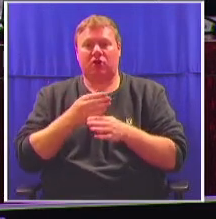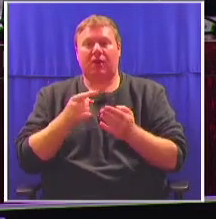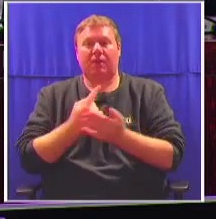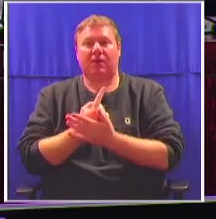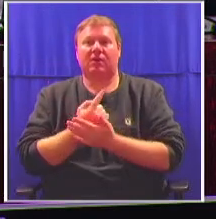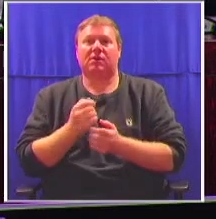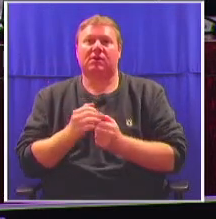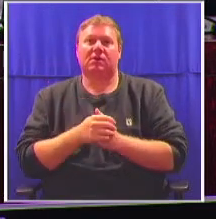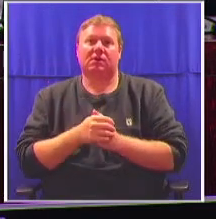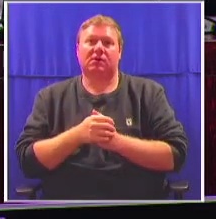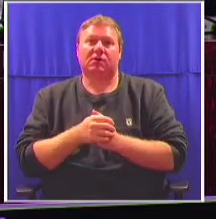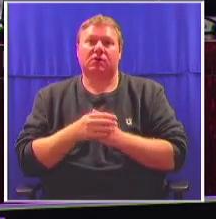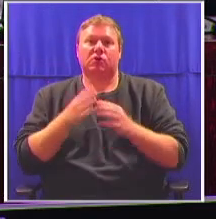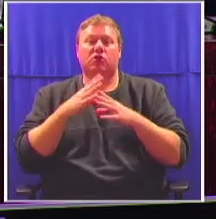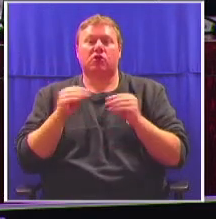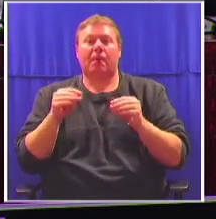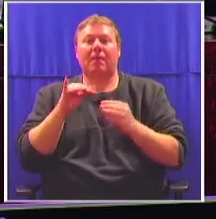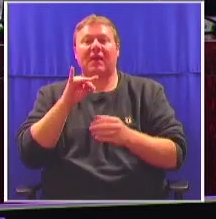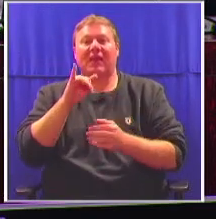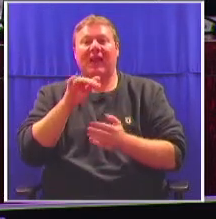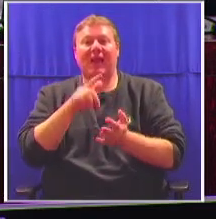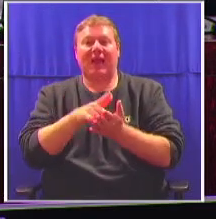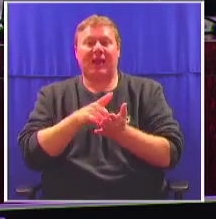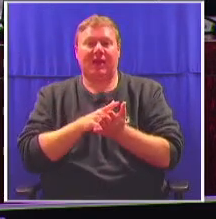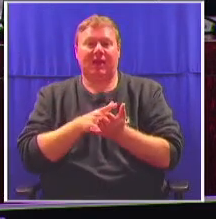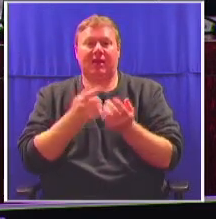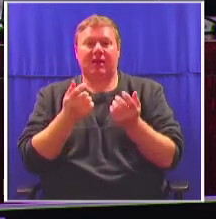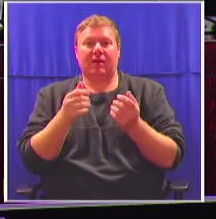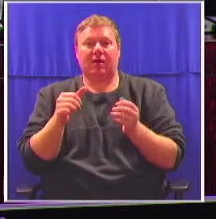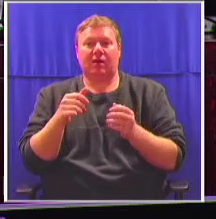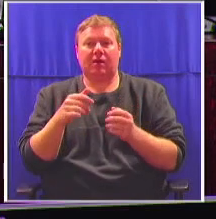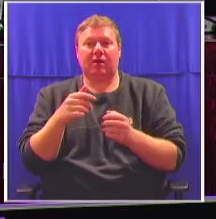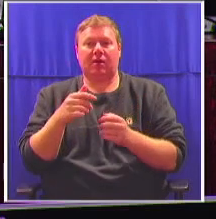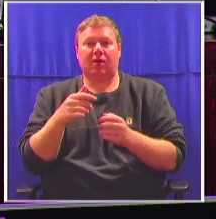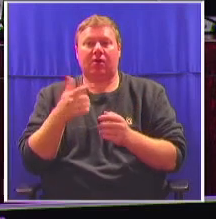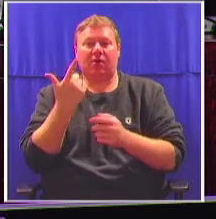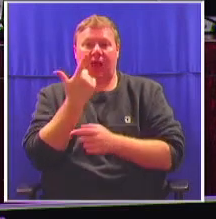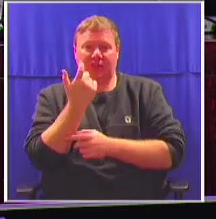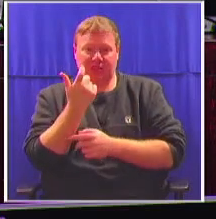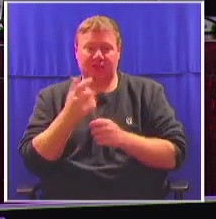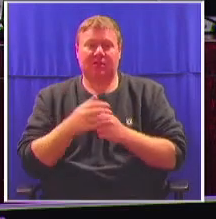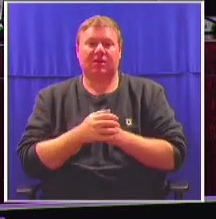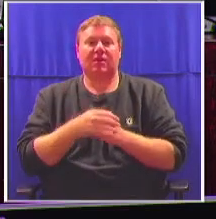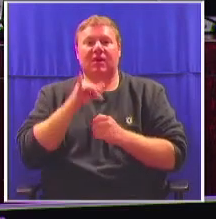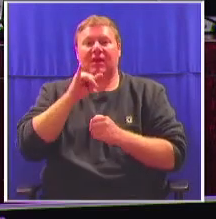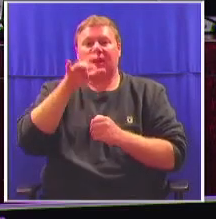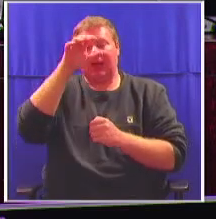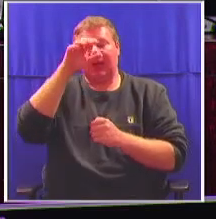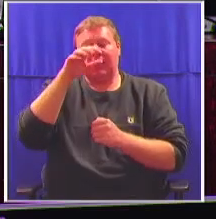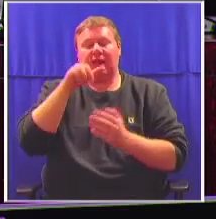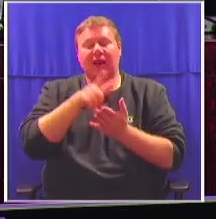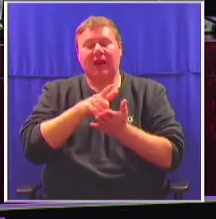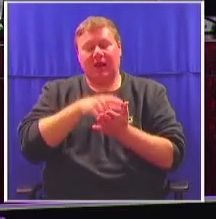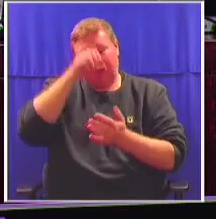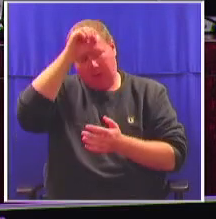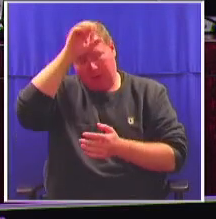proliferation of illegal firearms, to tackle illegal mining, and to clamp down on theft and vandalism